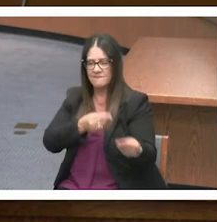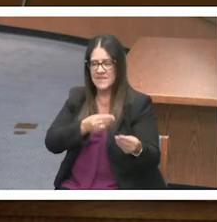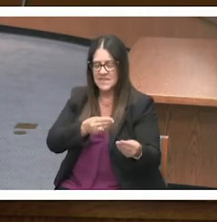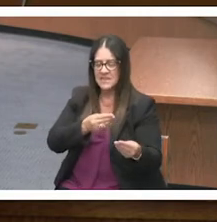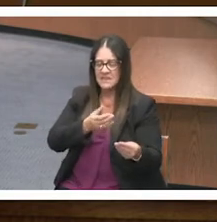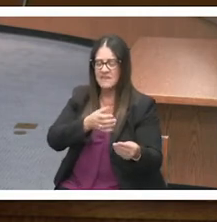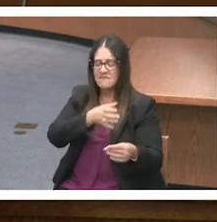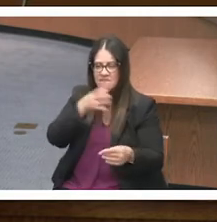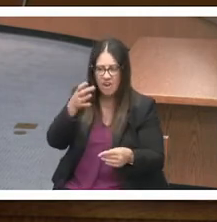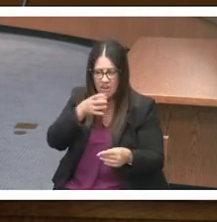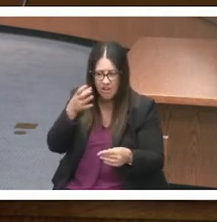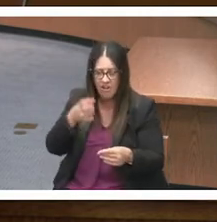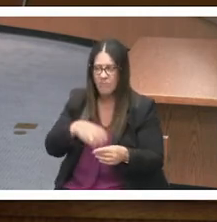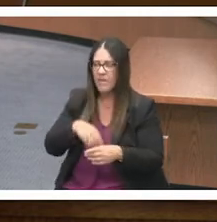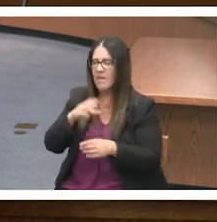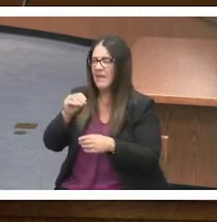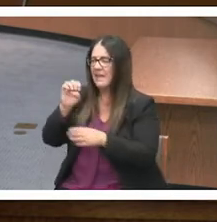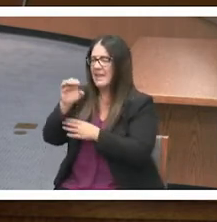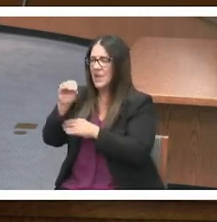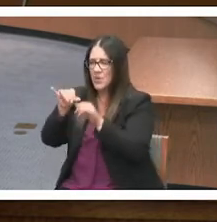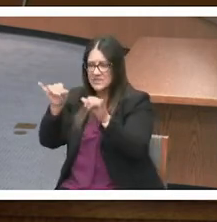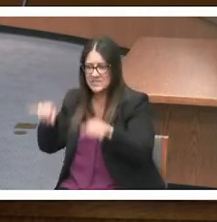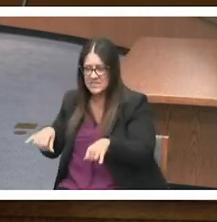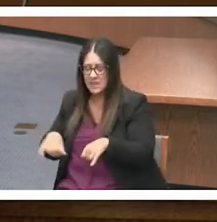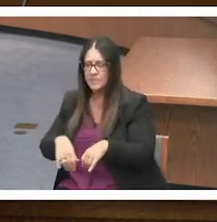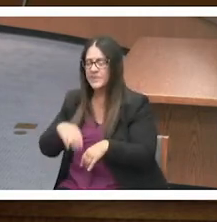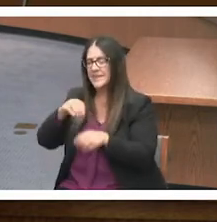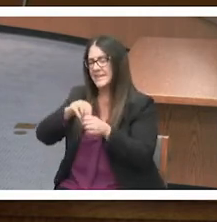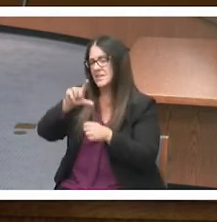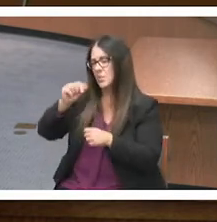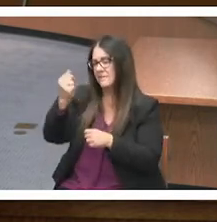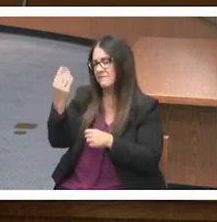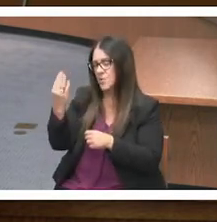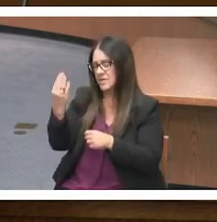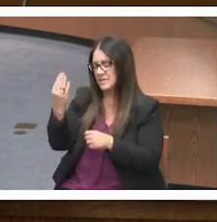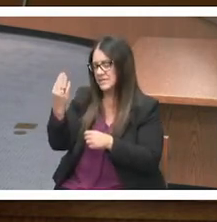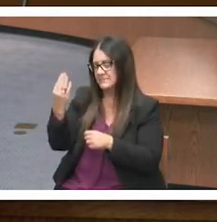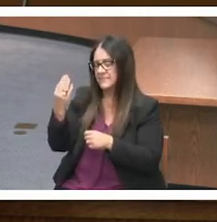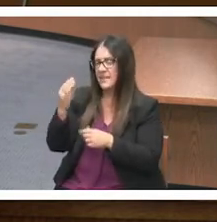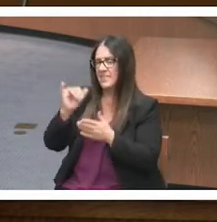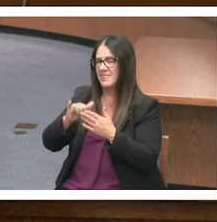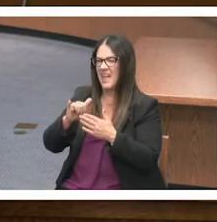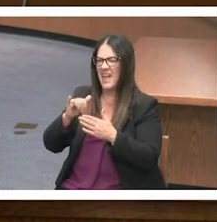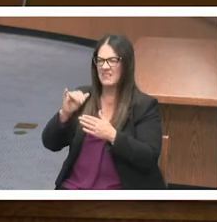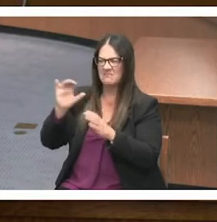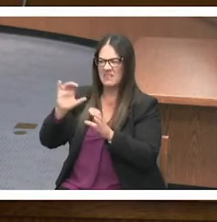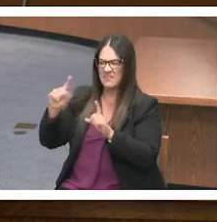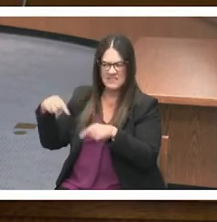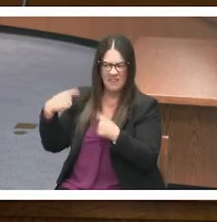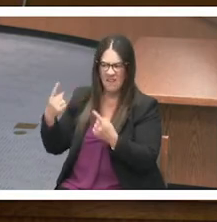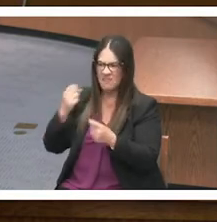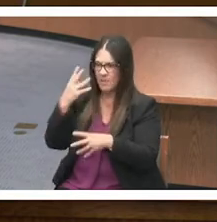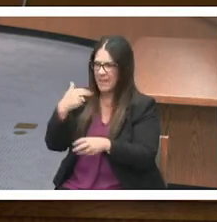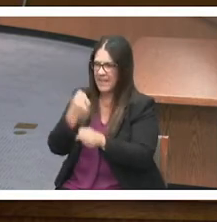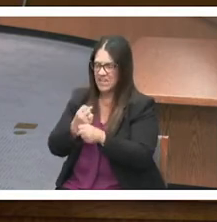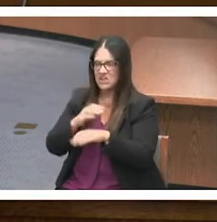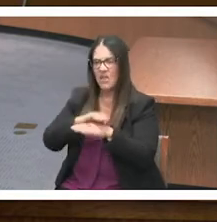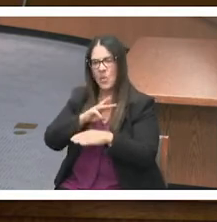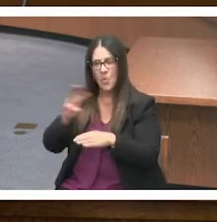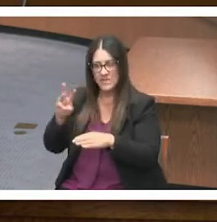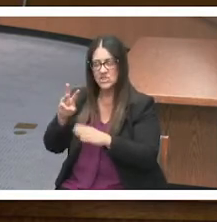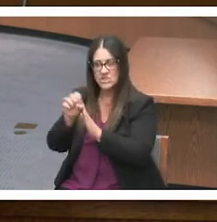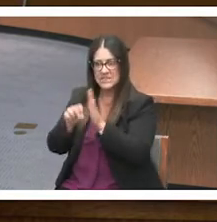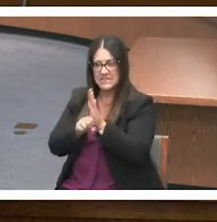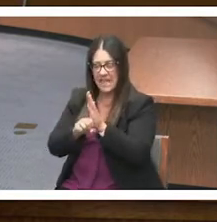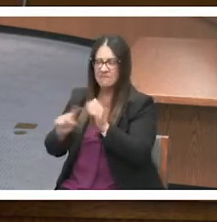ecosystems. So in 2014, the state did something that it hadn't done in 150 years and was the last Western state to do, which is put a law in place